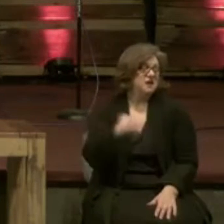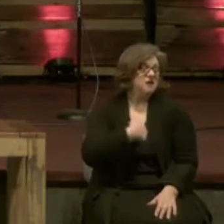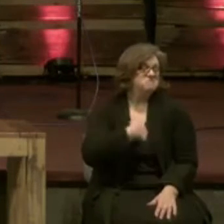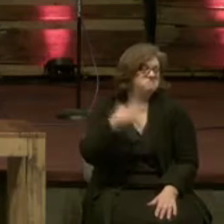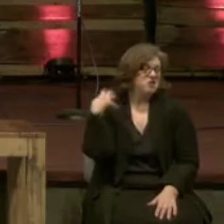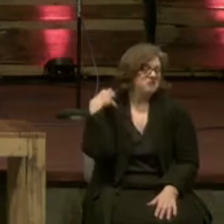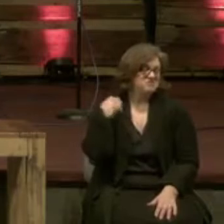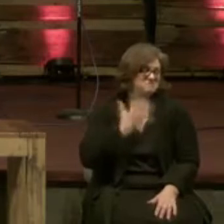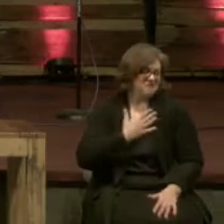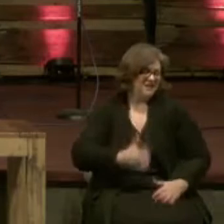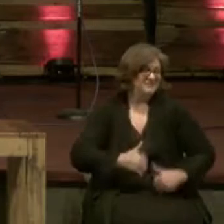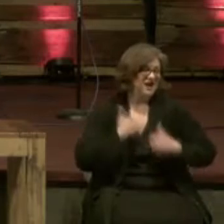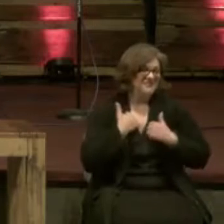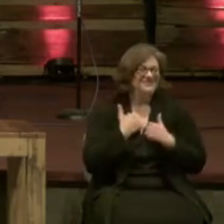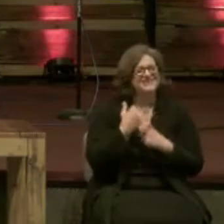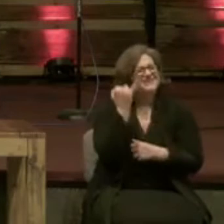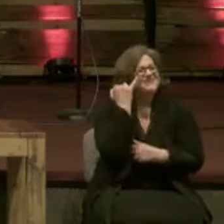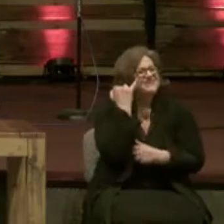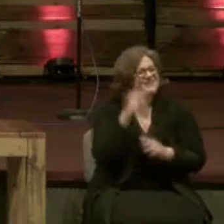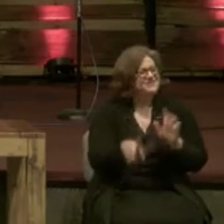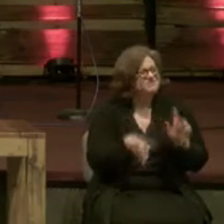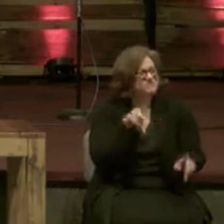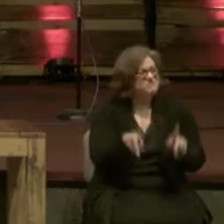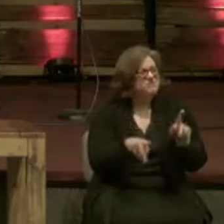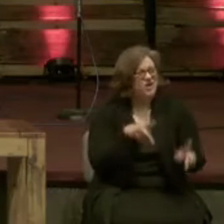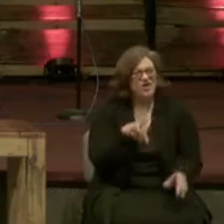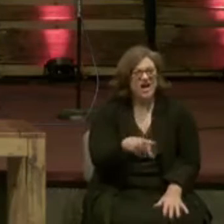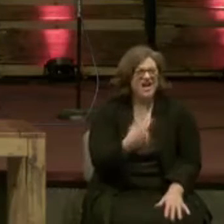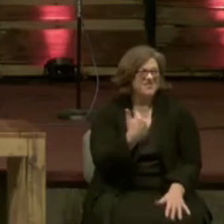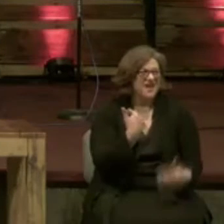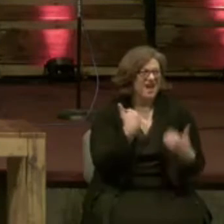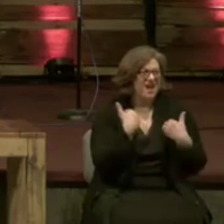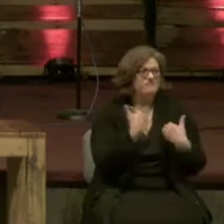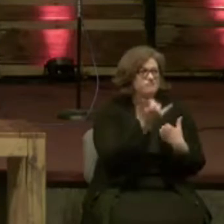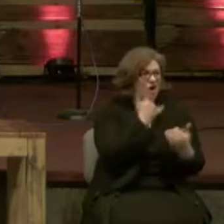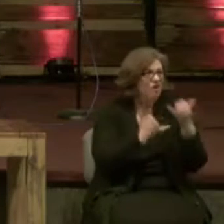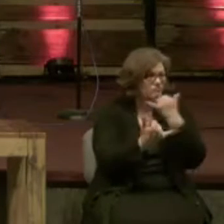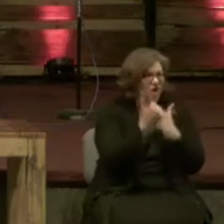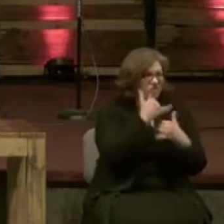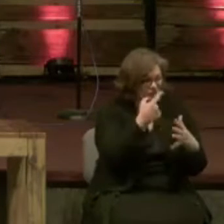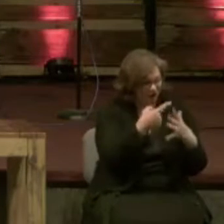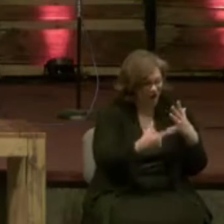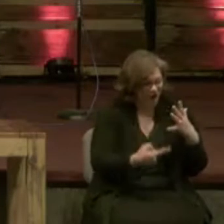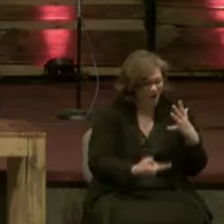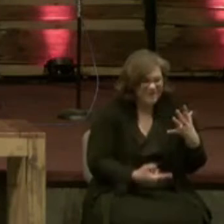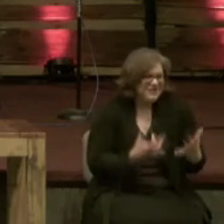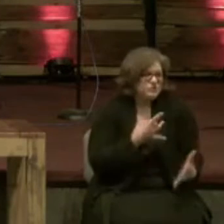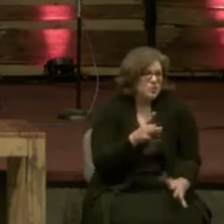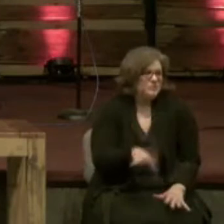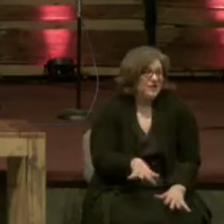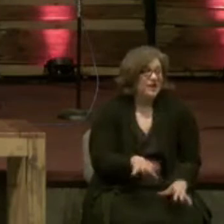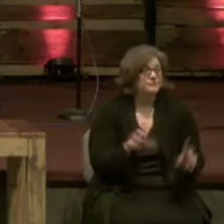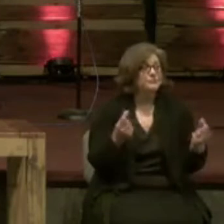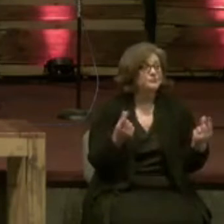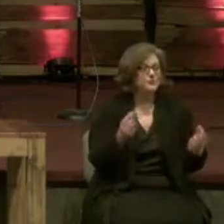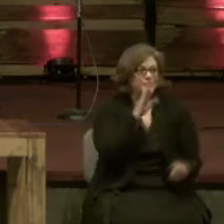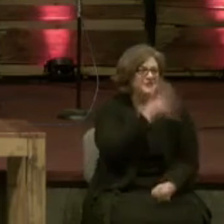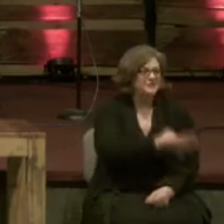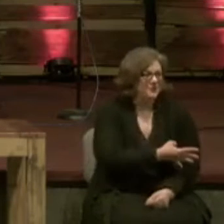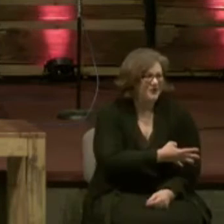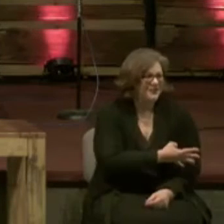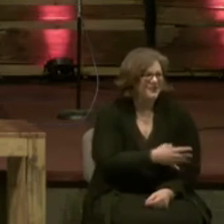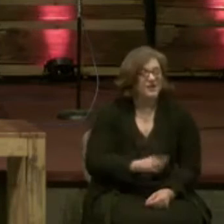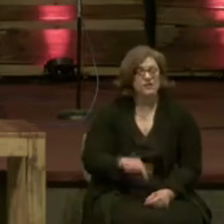flawed, they don't want to own up to that. They don't like the idea of someone being greater than them. They don't like